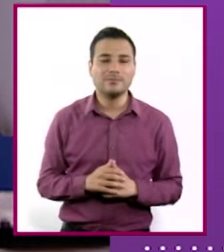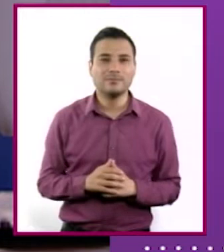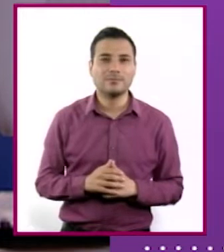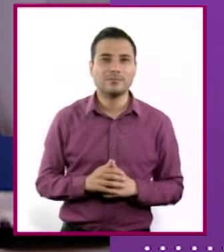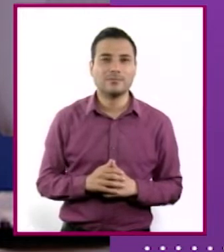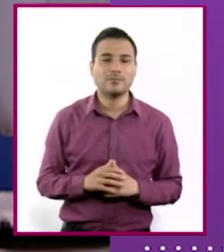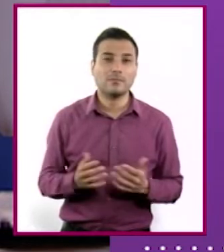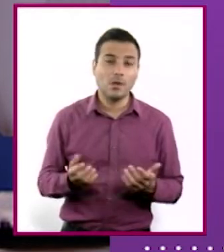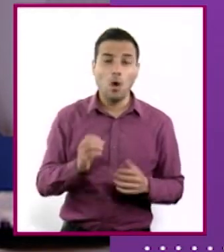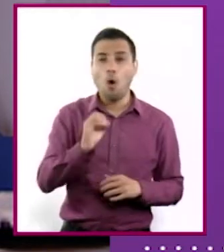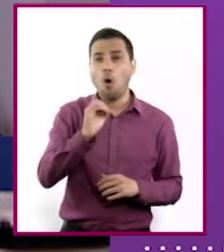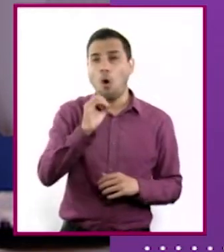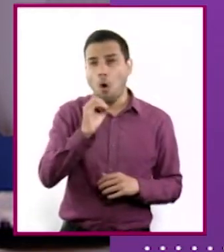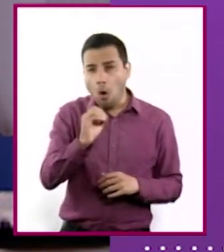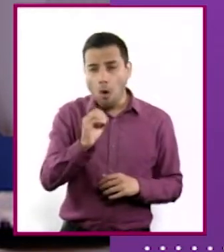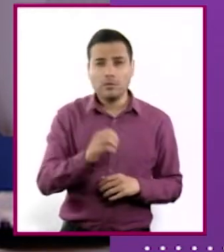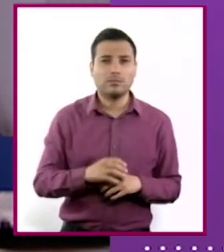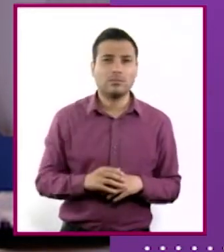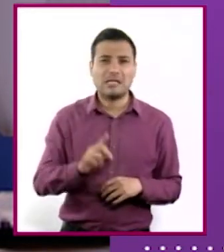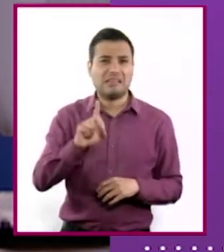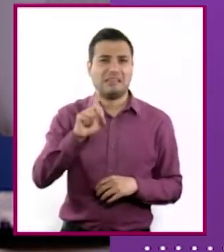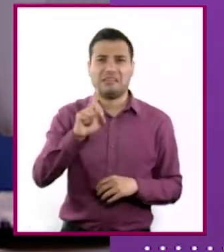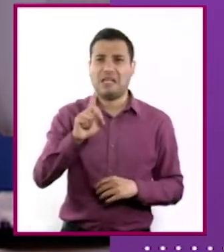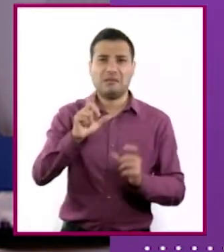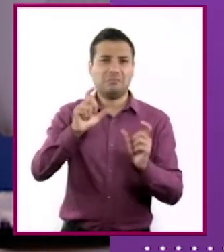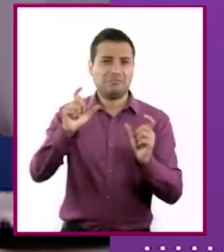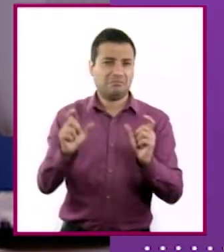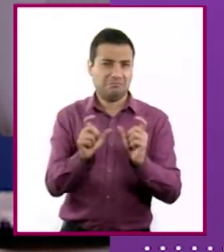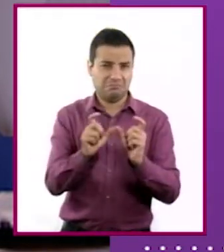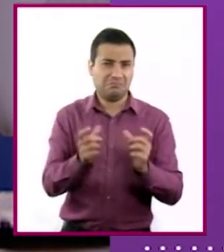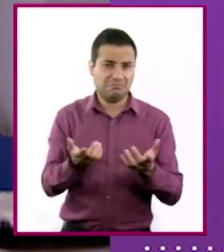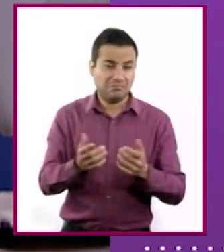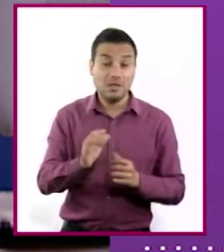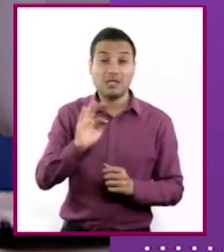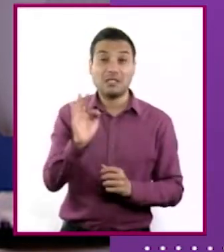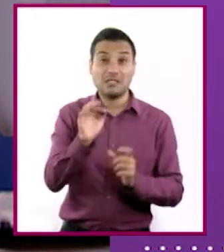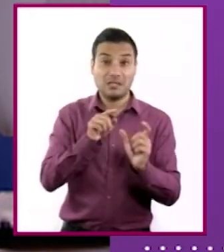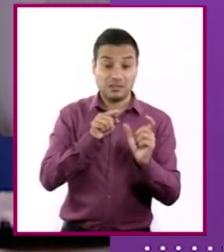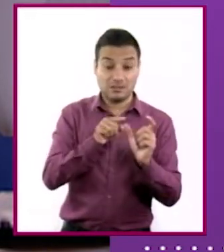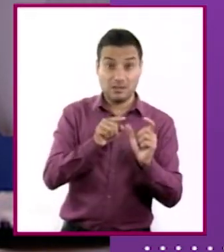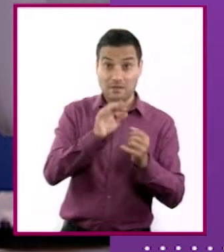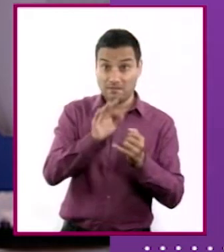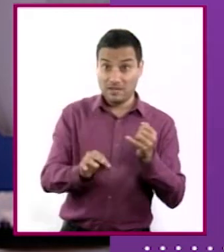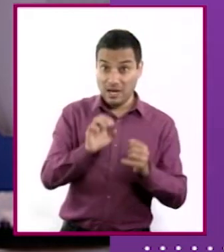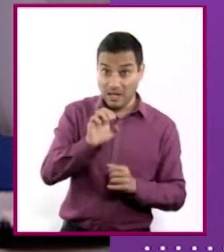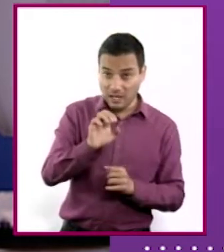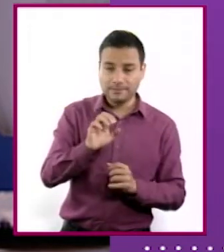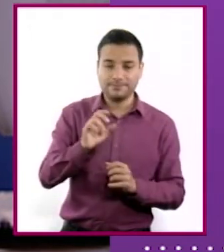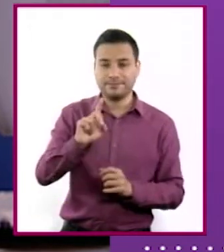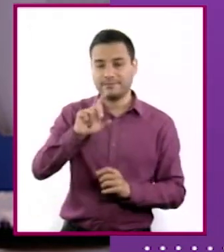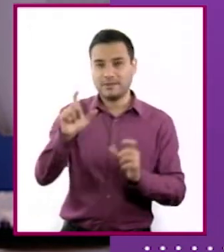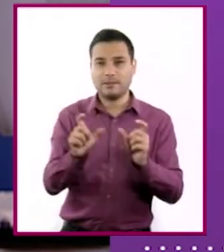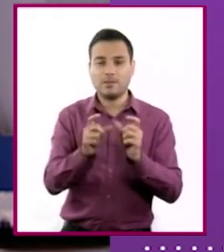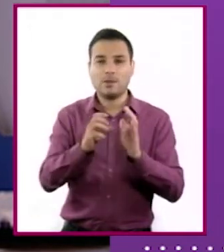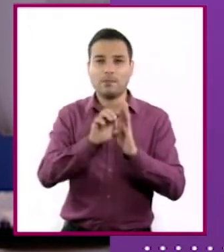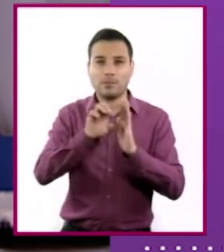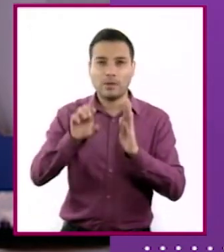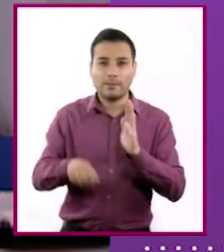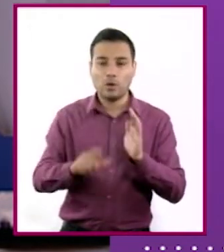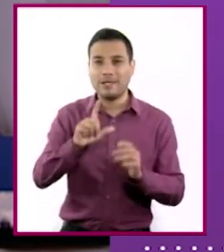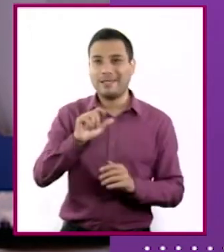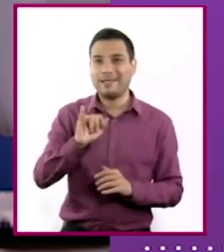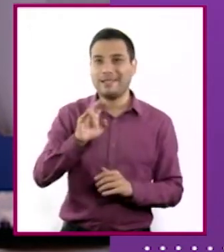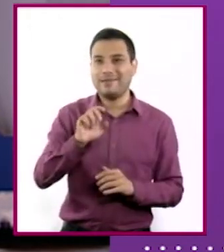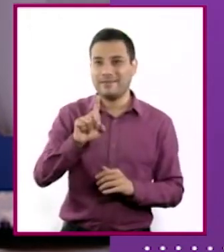o solamente de si terminan en e, como el verbo